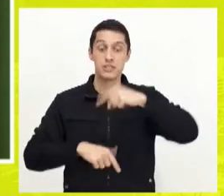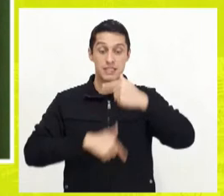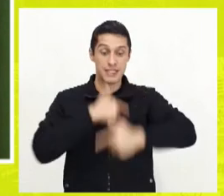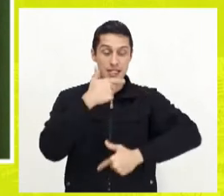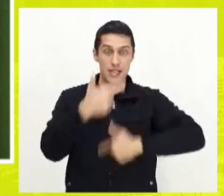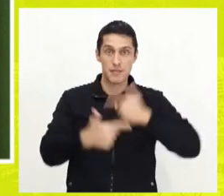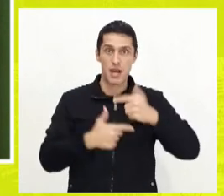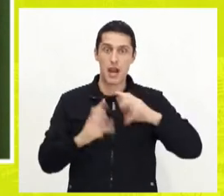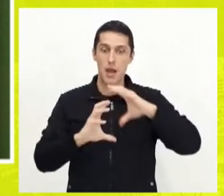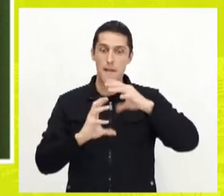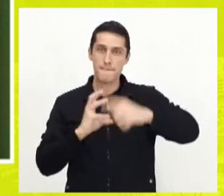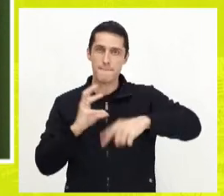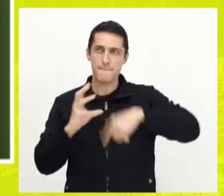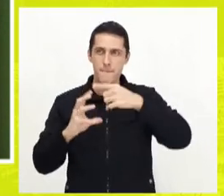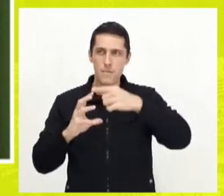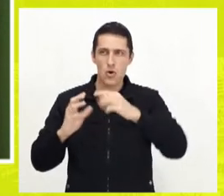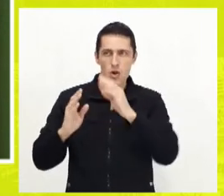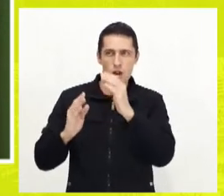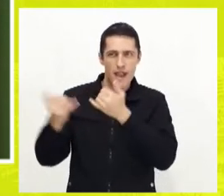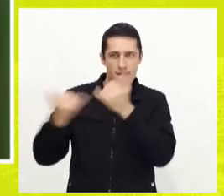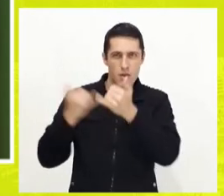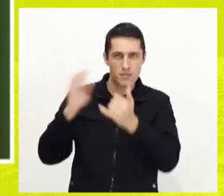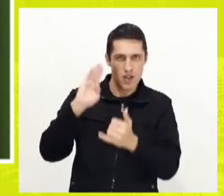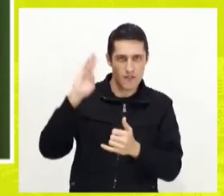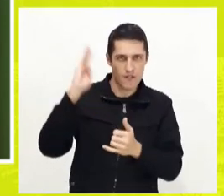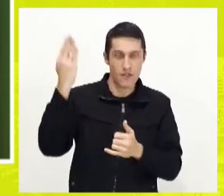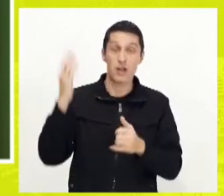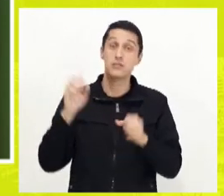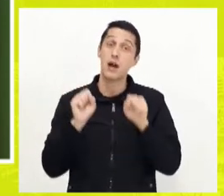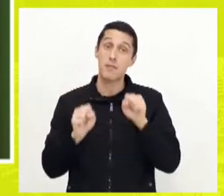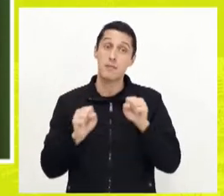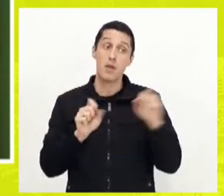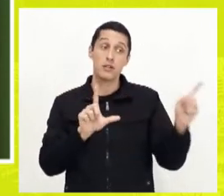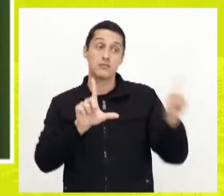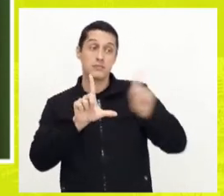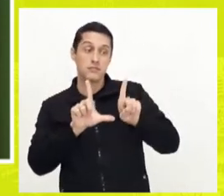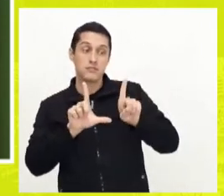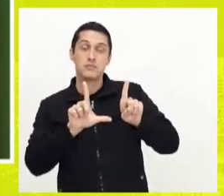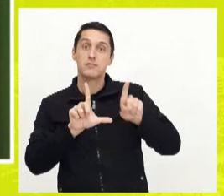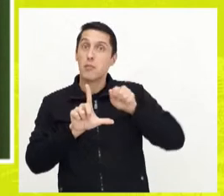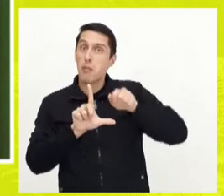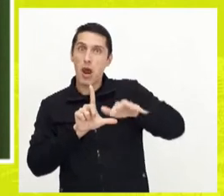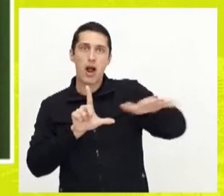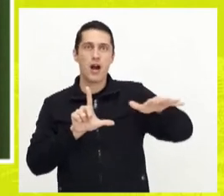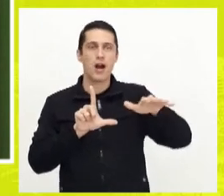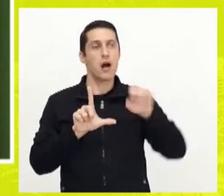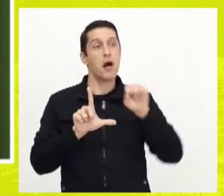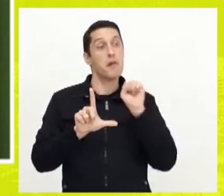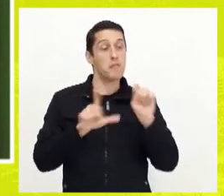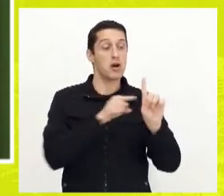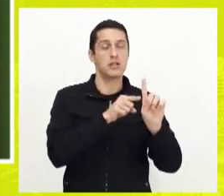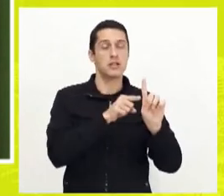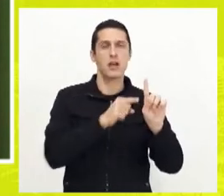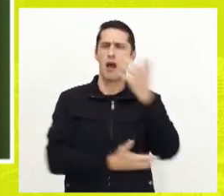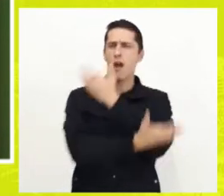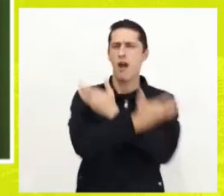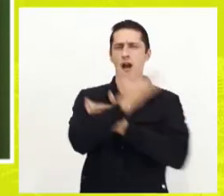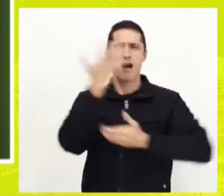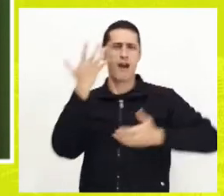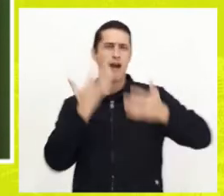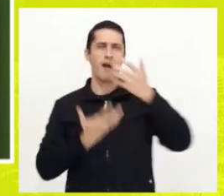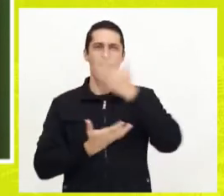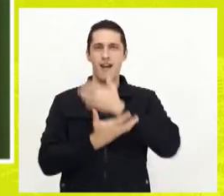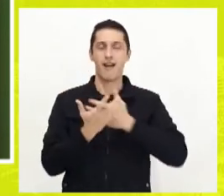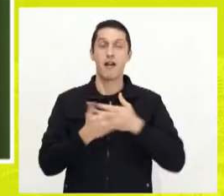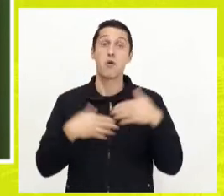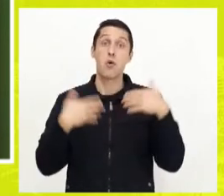to work in the misinformation board with players that could be singers social leaders